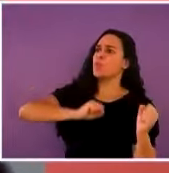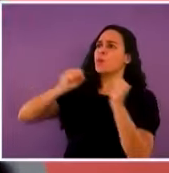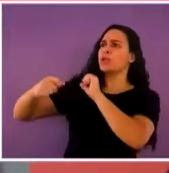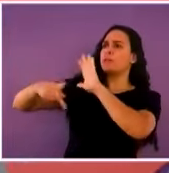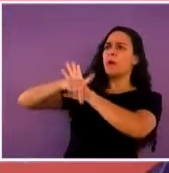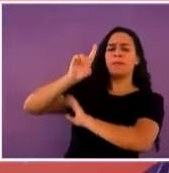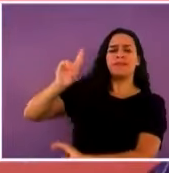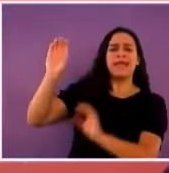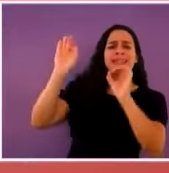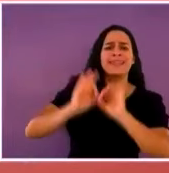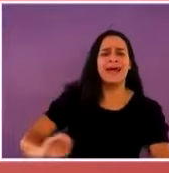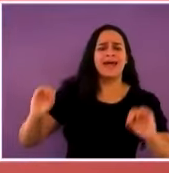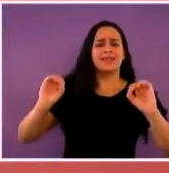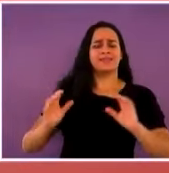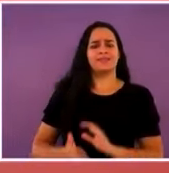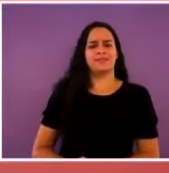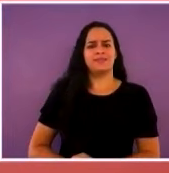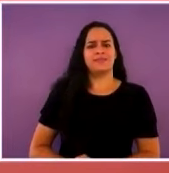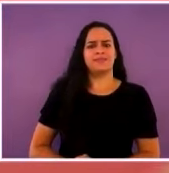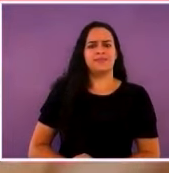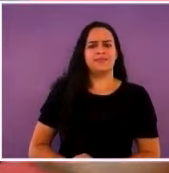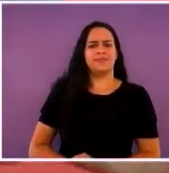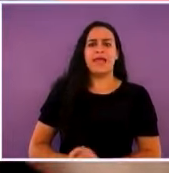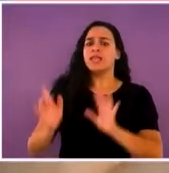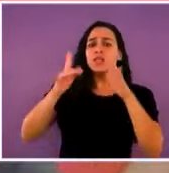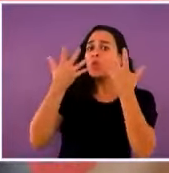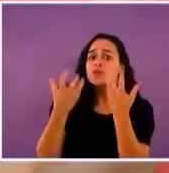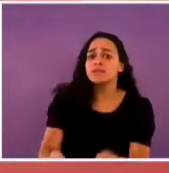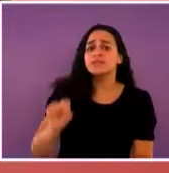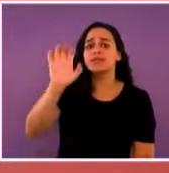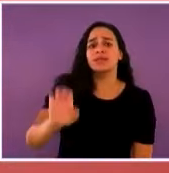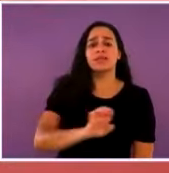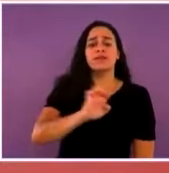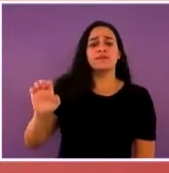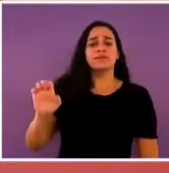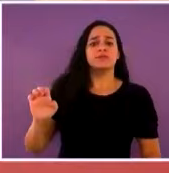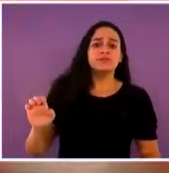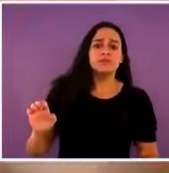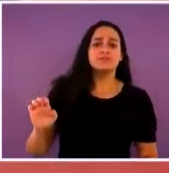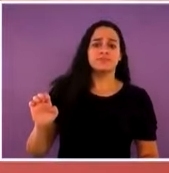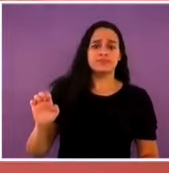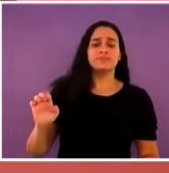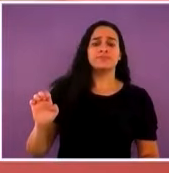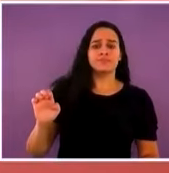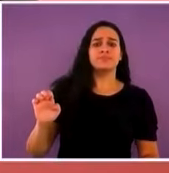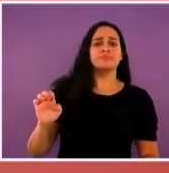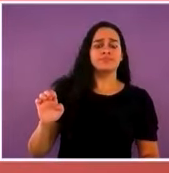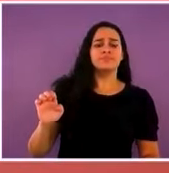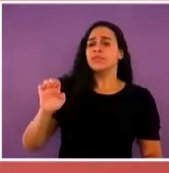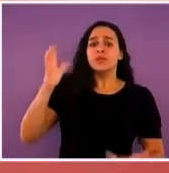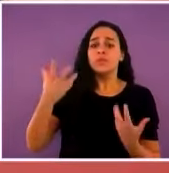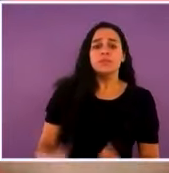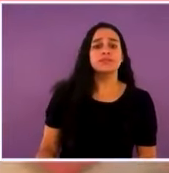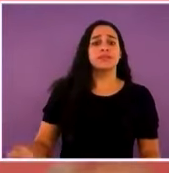They don't embrace the gospel. Eles não abraçam o evangelho. And yet they are justified by